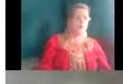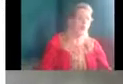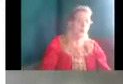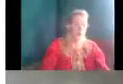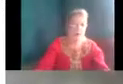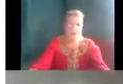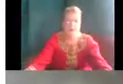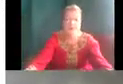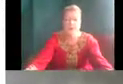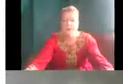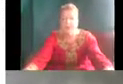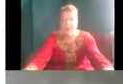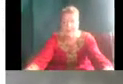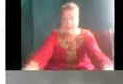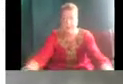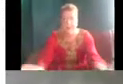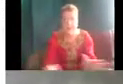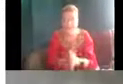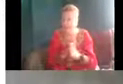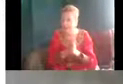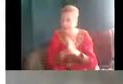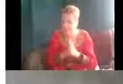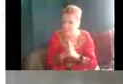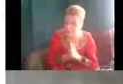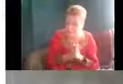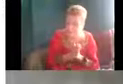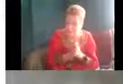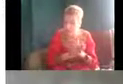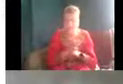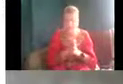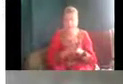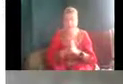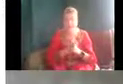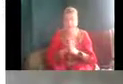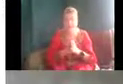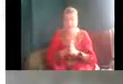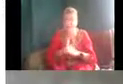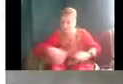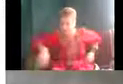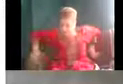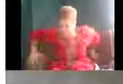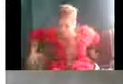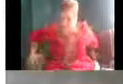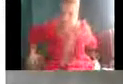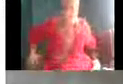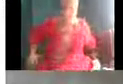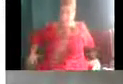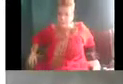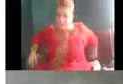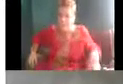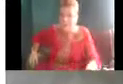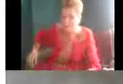so there are non-monitored alert systems and uh unfortunately as you could see my battery is about